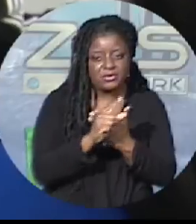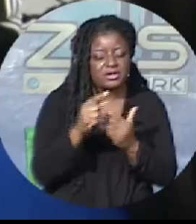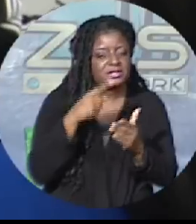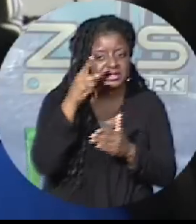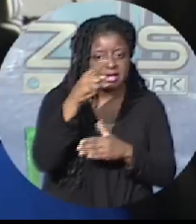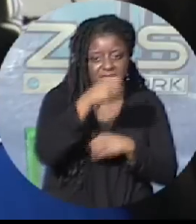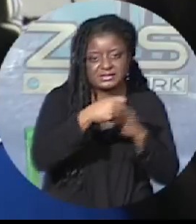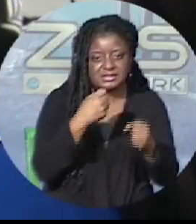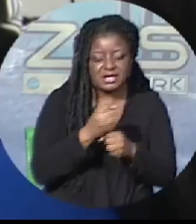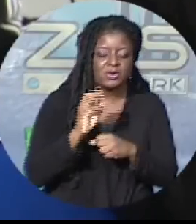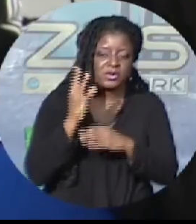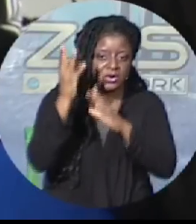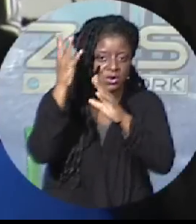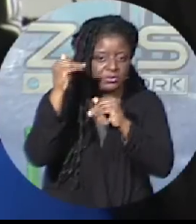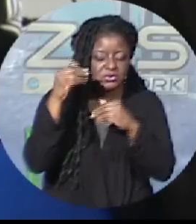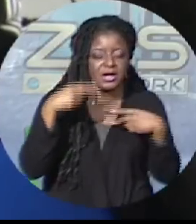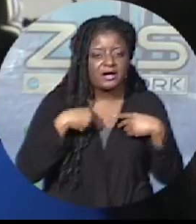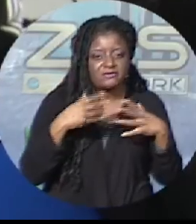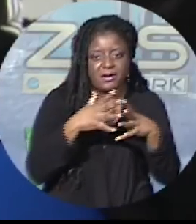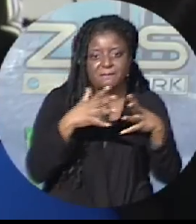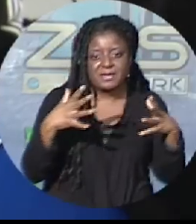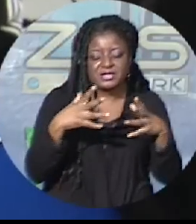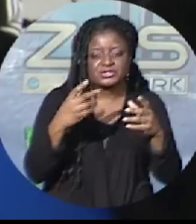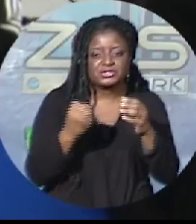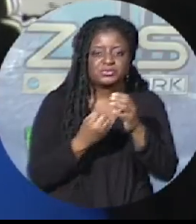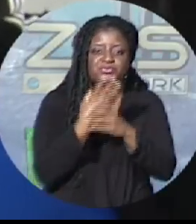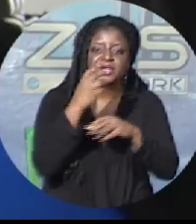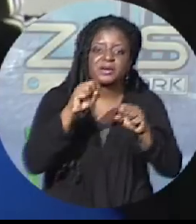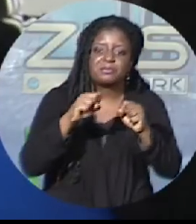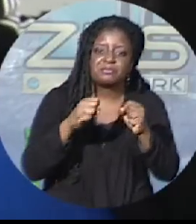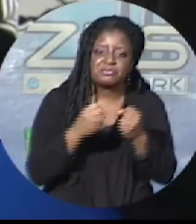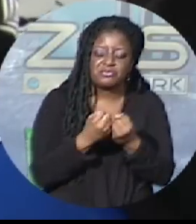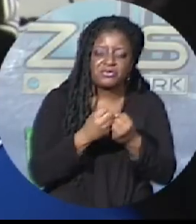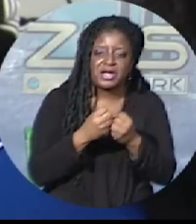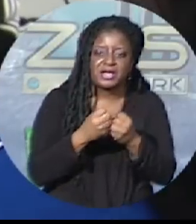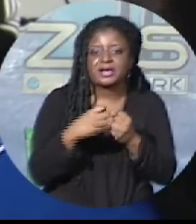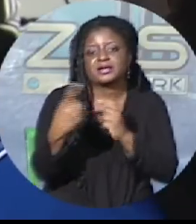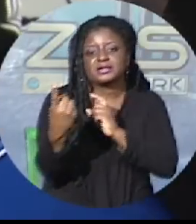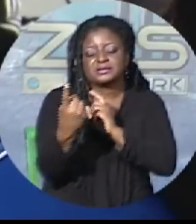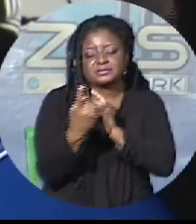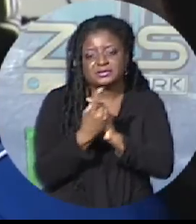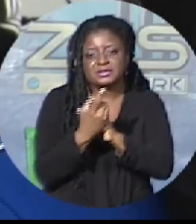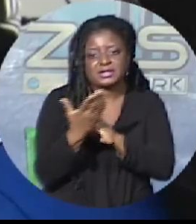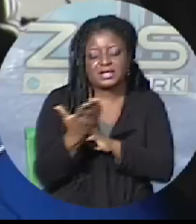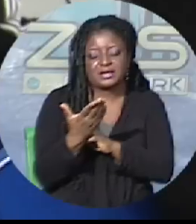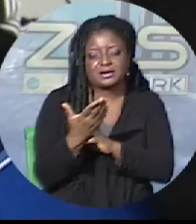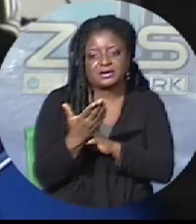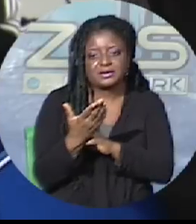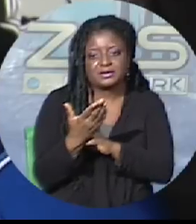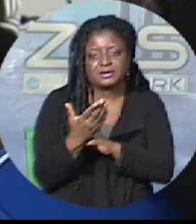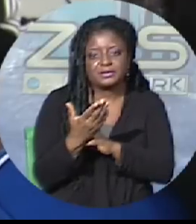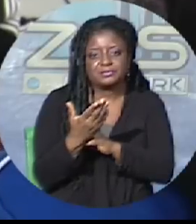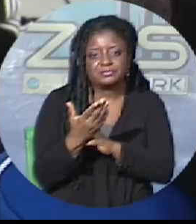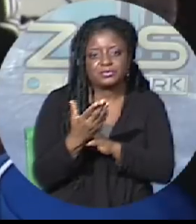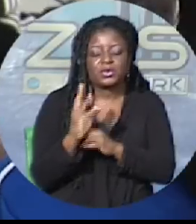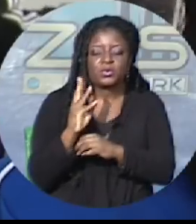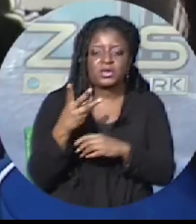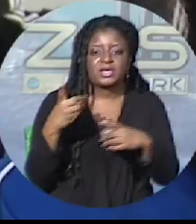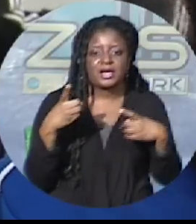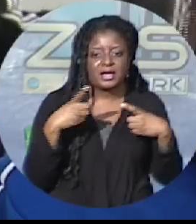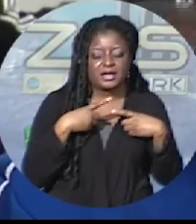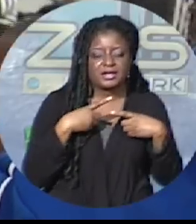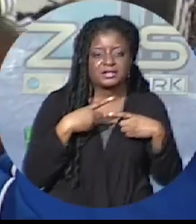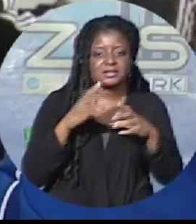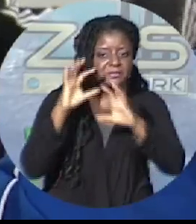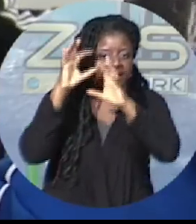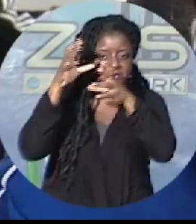major spring break invitational that will feature some major Division I schools here. As you know, we've hosted